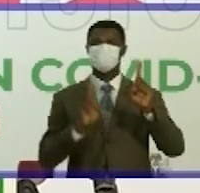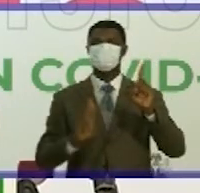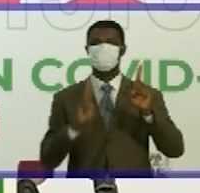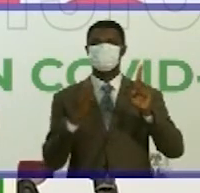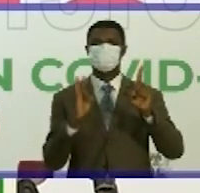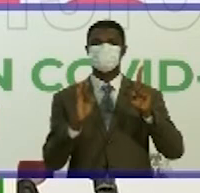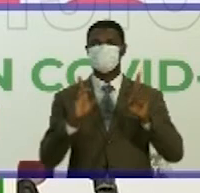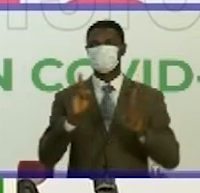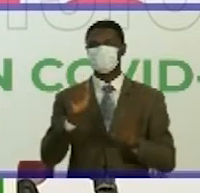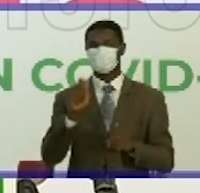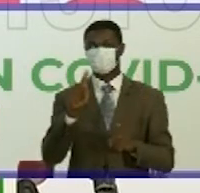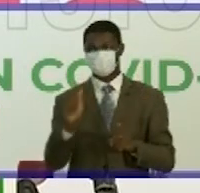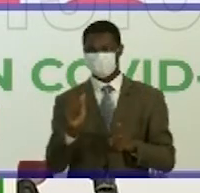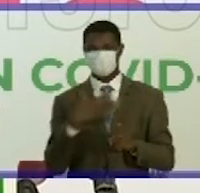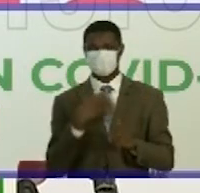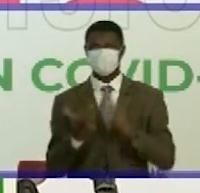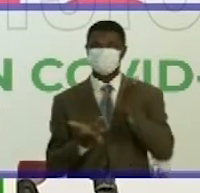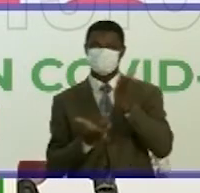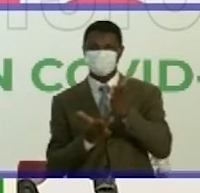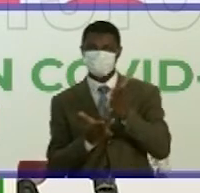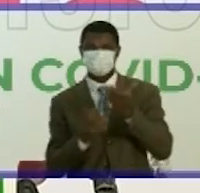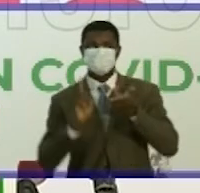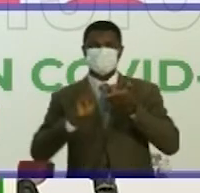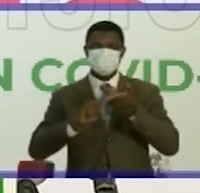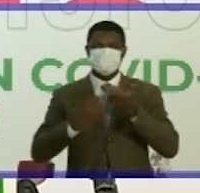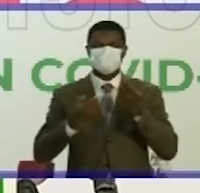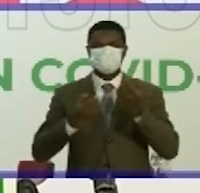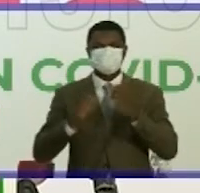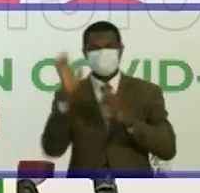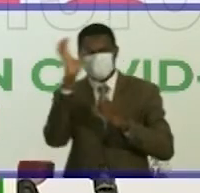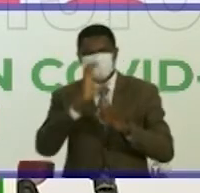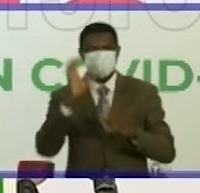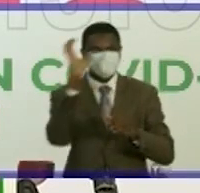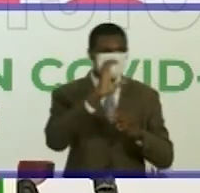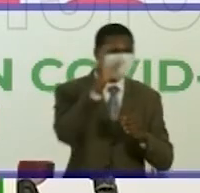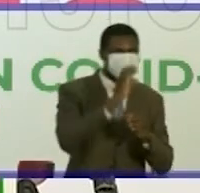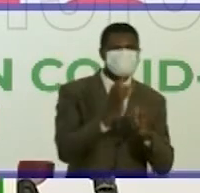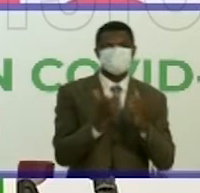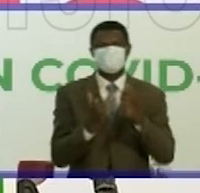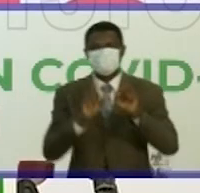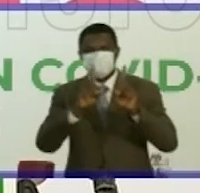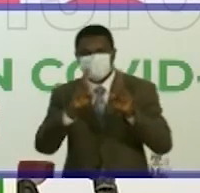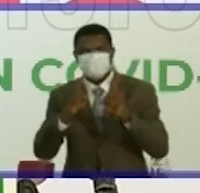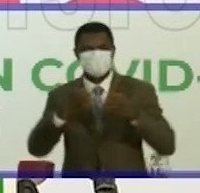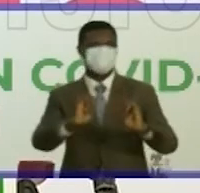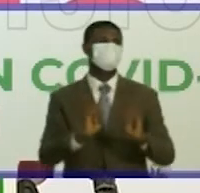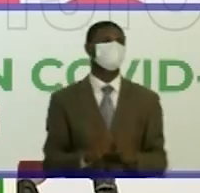in improving surveillance, contact tracing, and testing efforts.